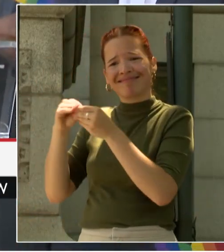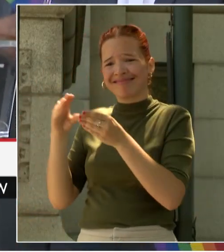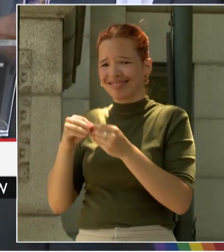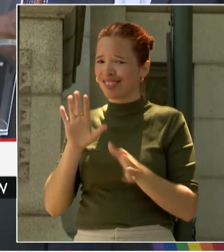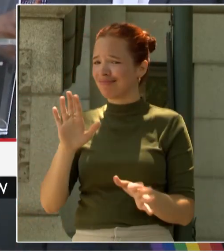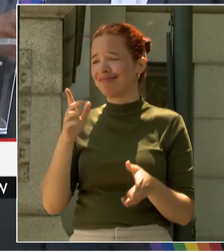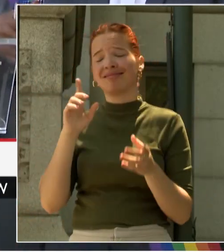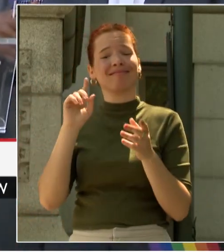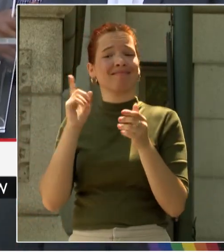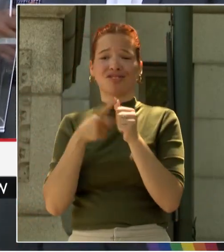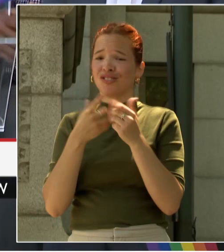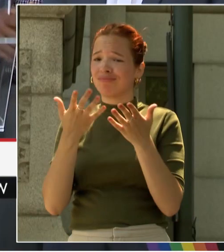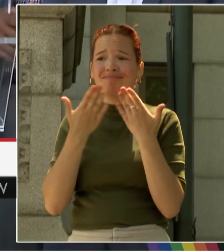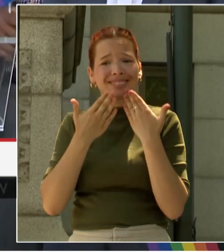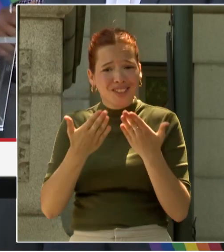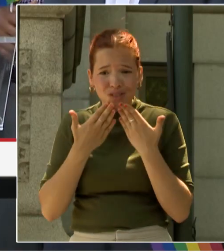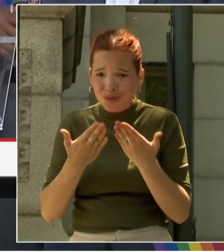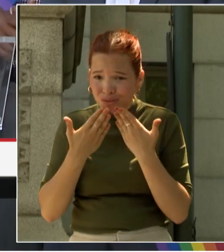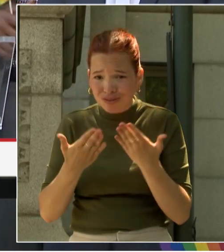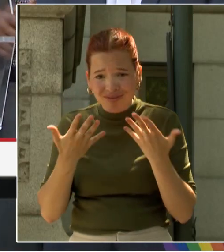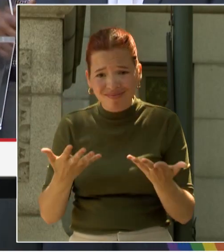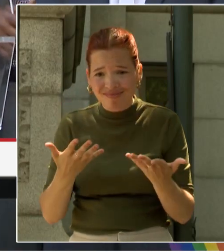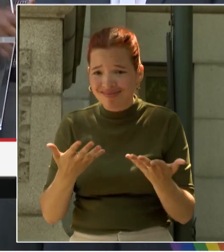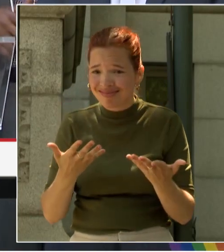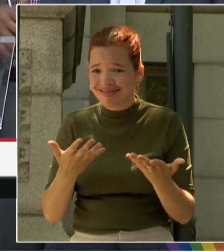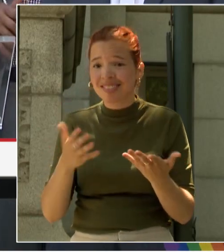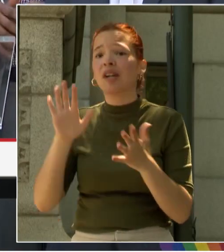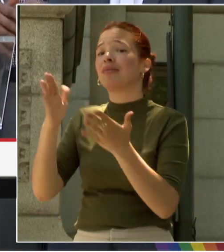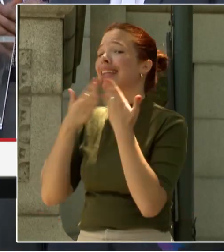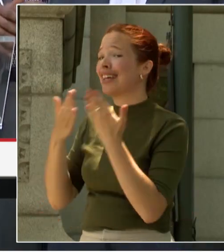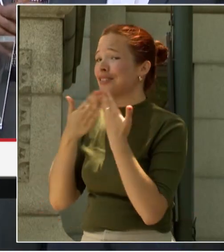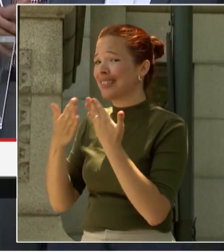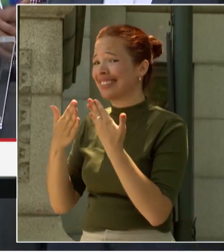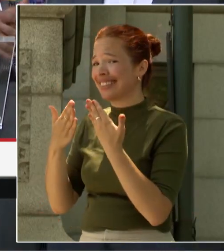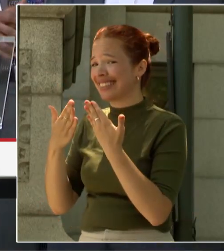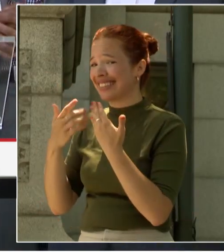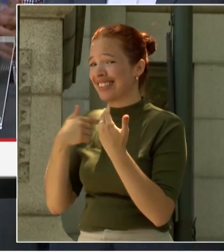then just walk away from this mic. But you know